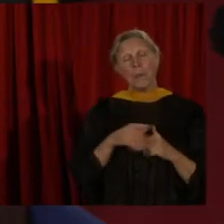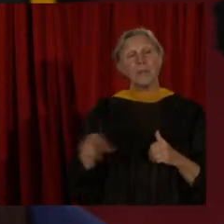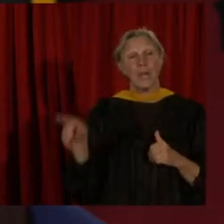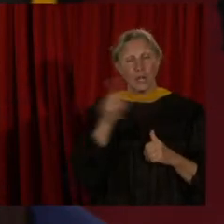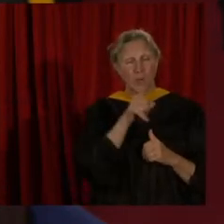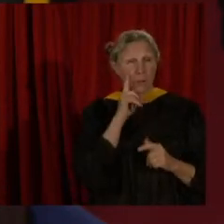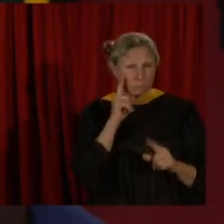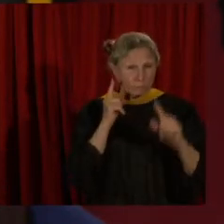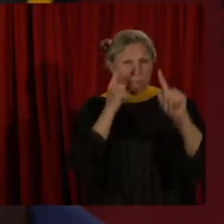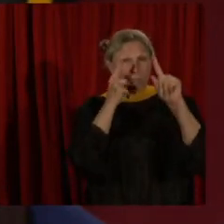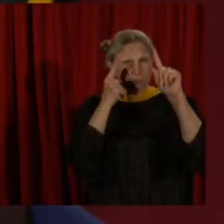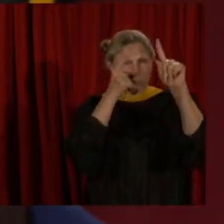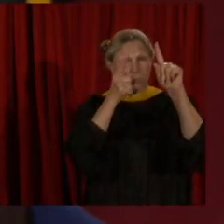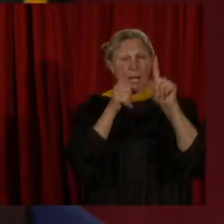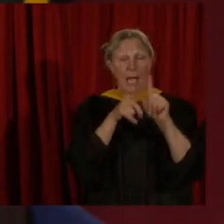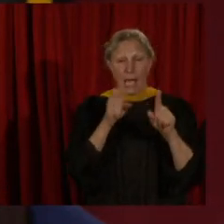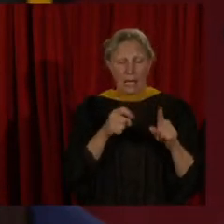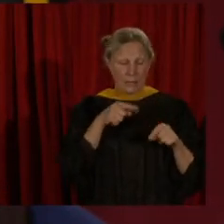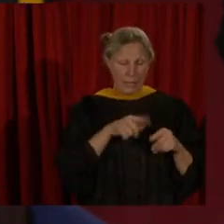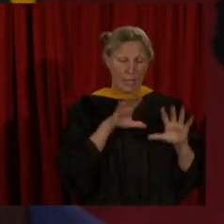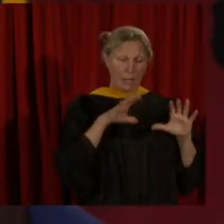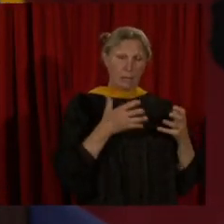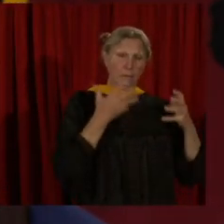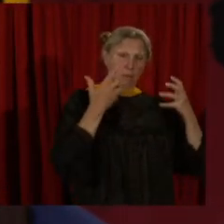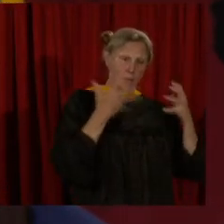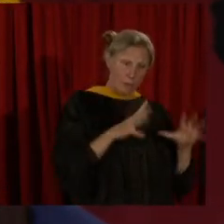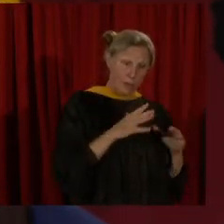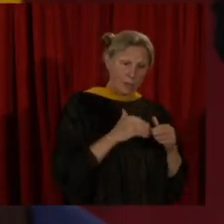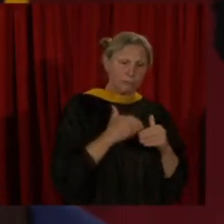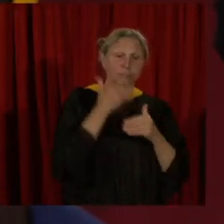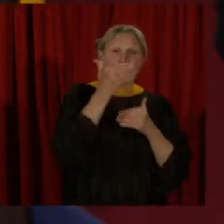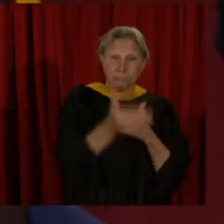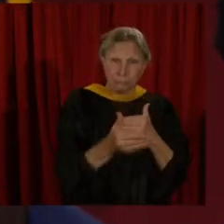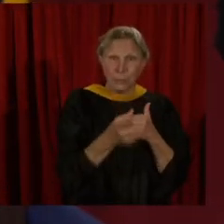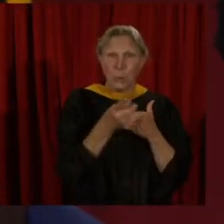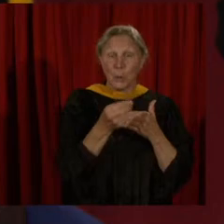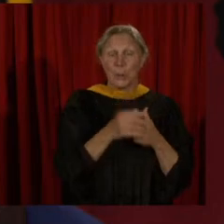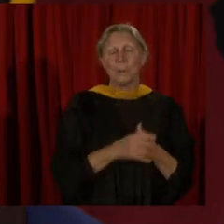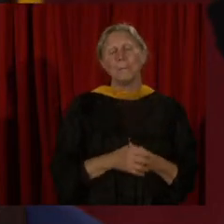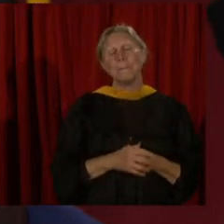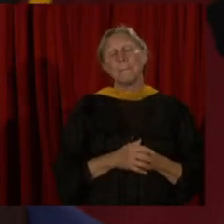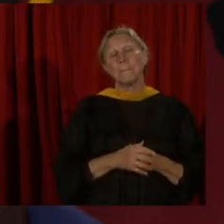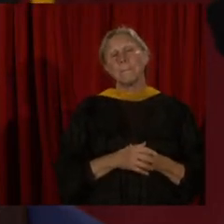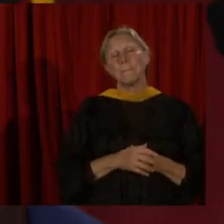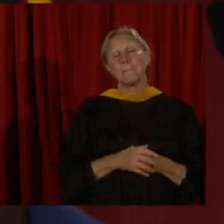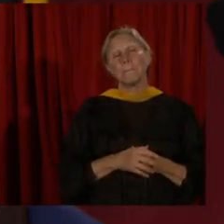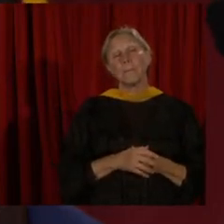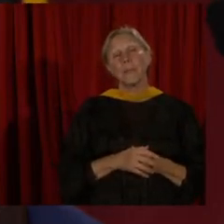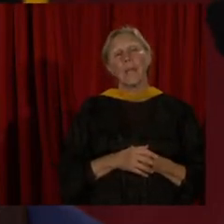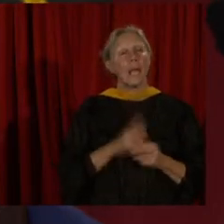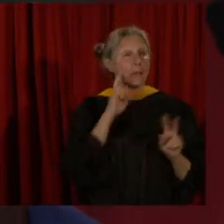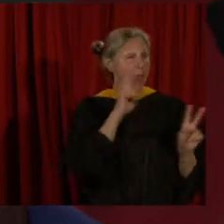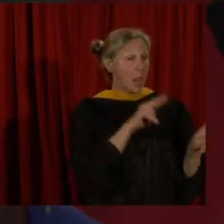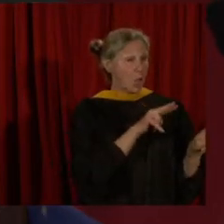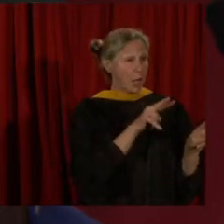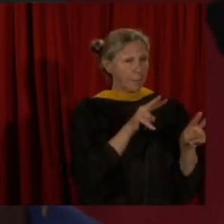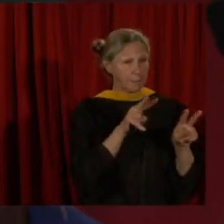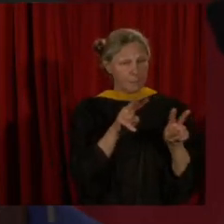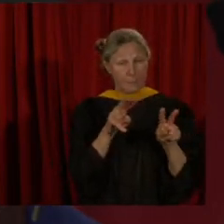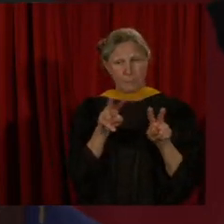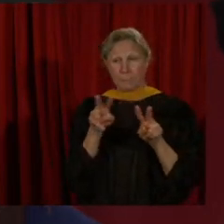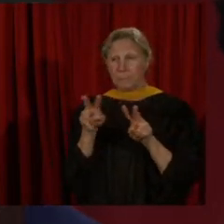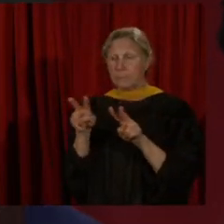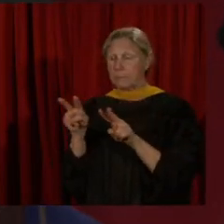greatness as you head beyond today's important milestone. As I look out at this class,